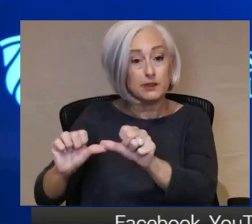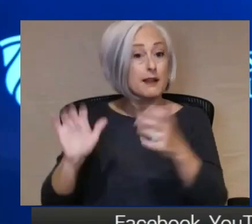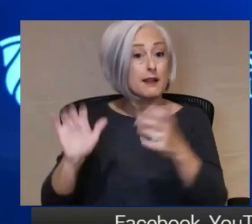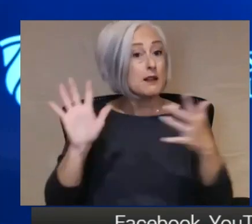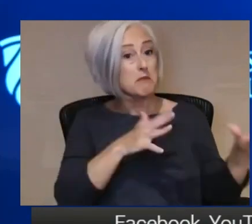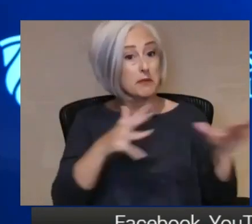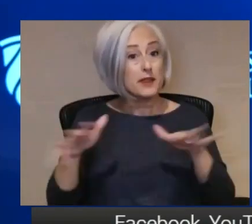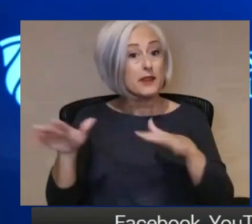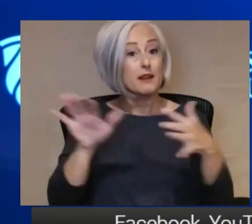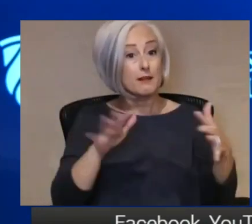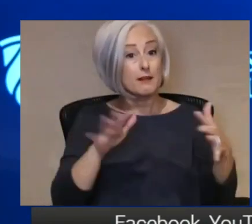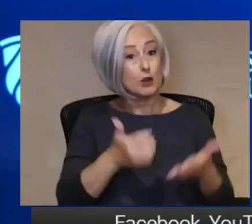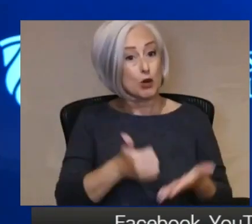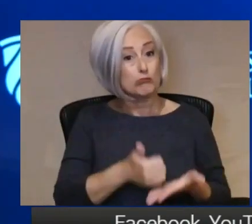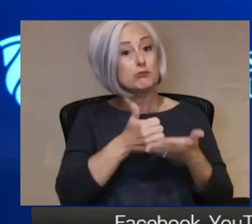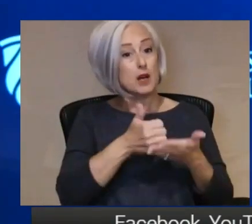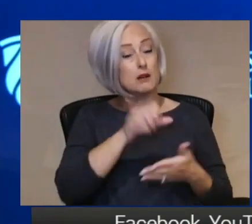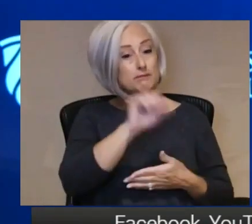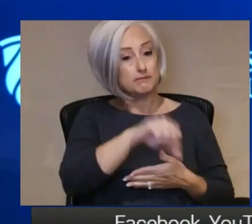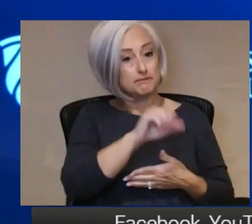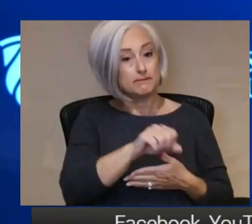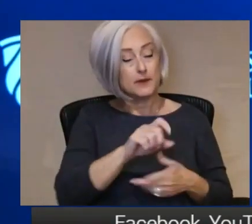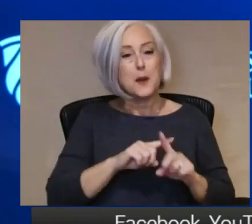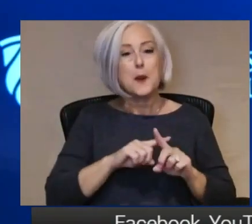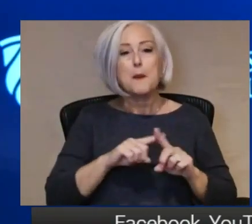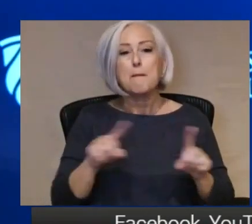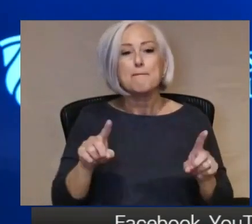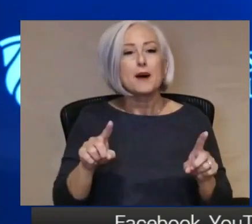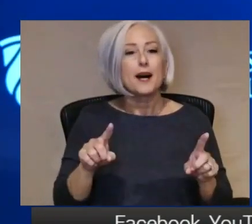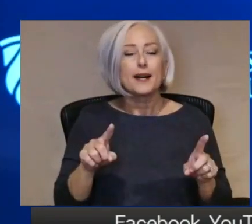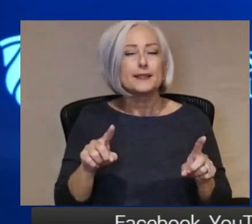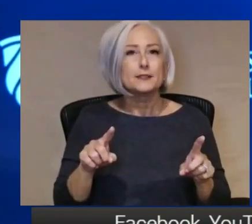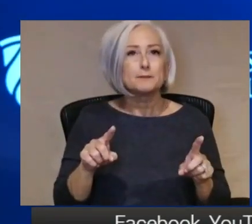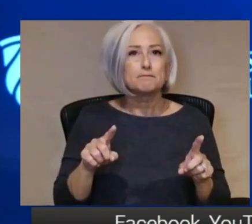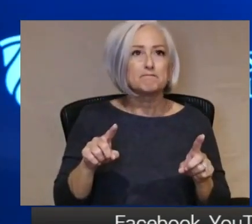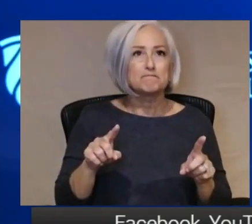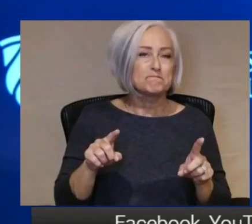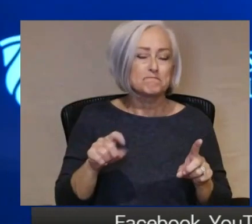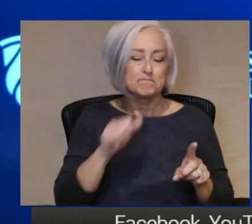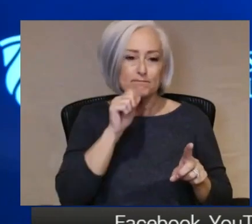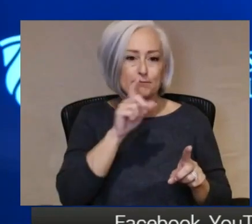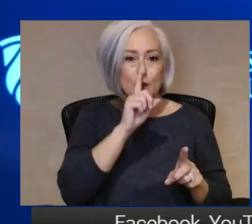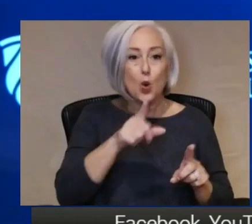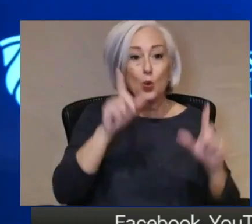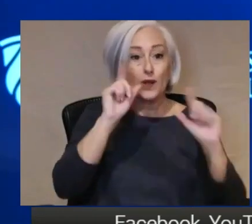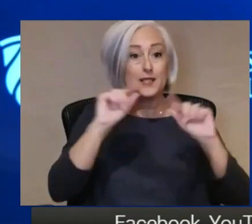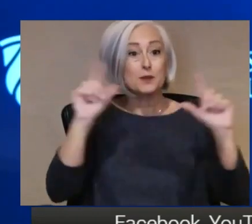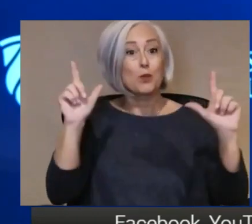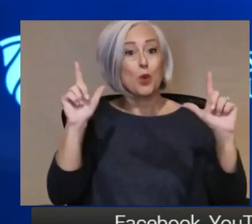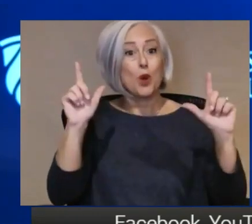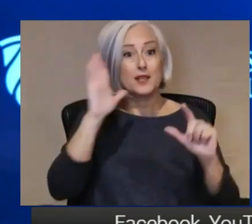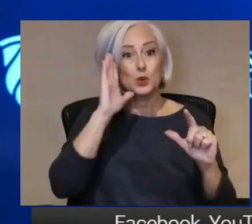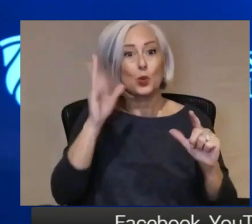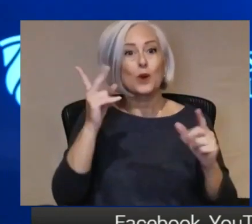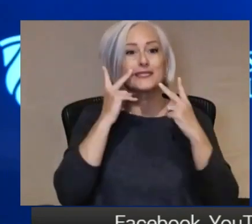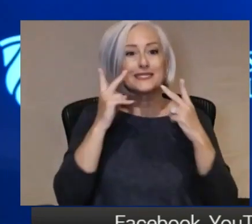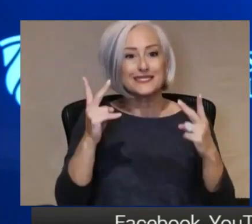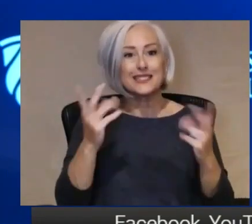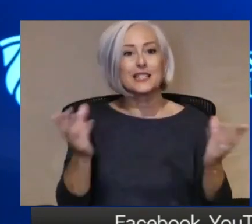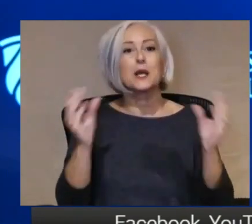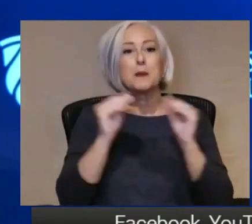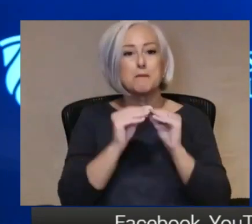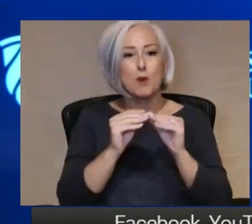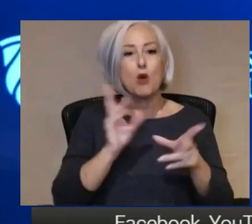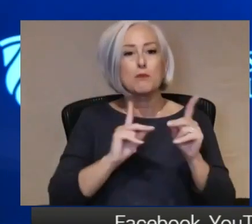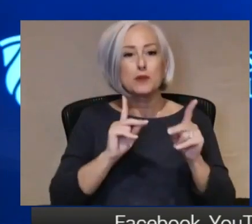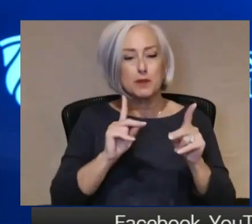be of no surprise to me, Hawk, that we're going to see more outbreaks coming from planes